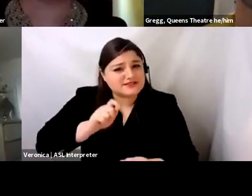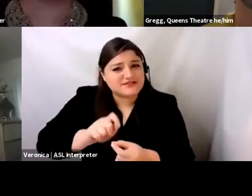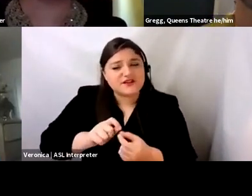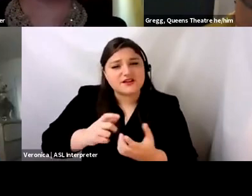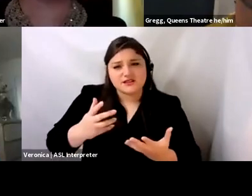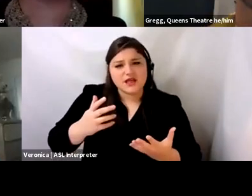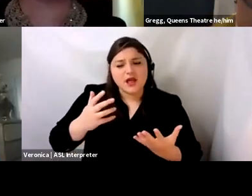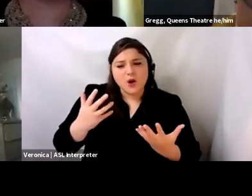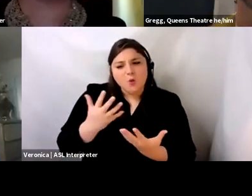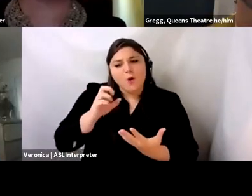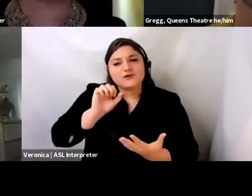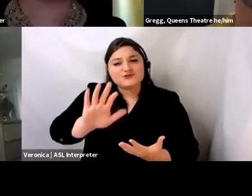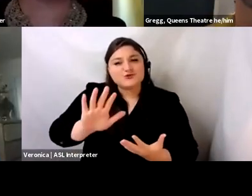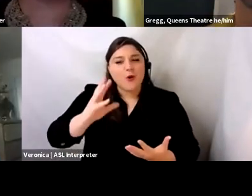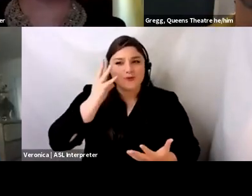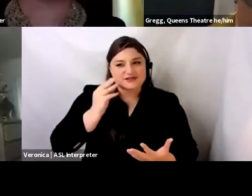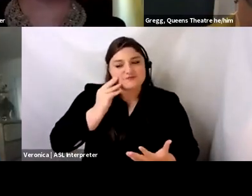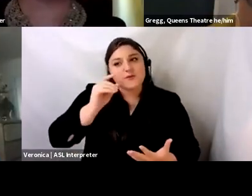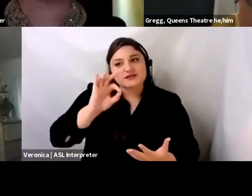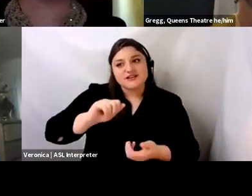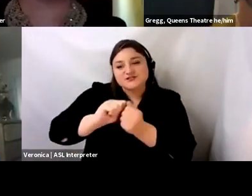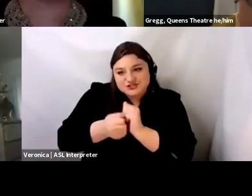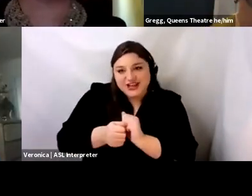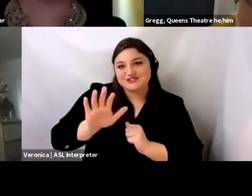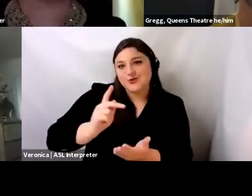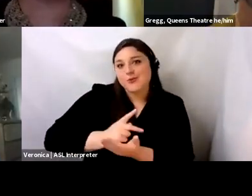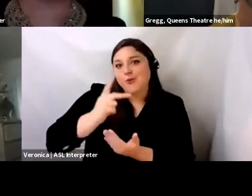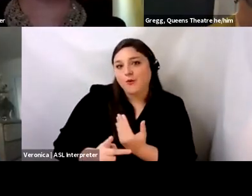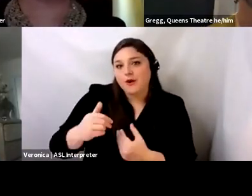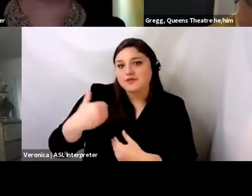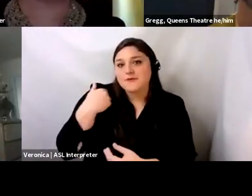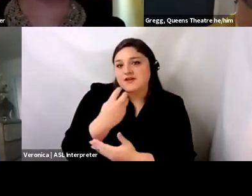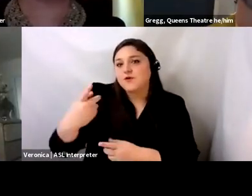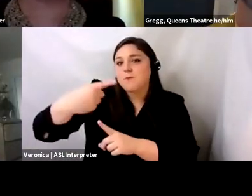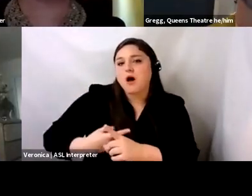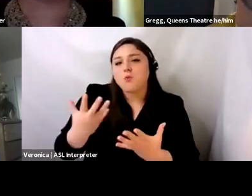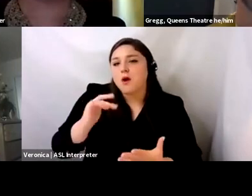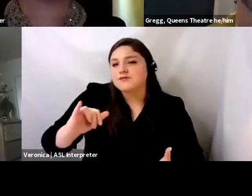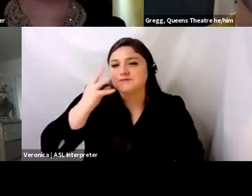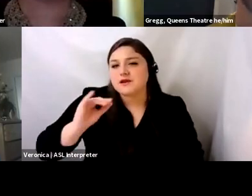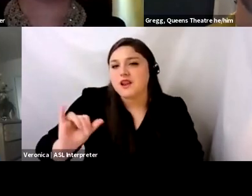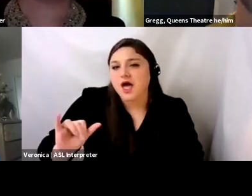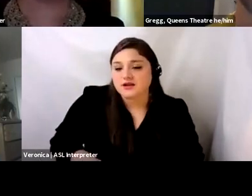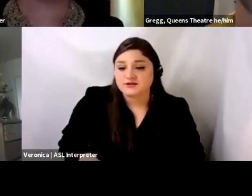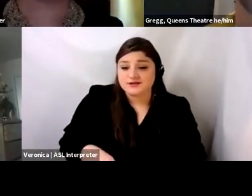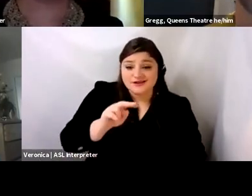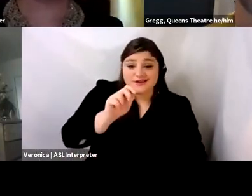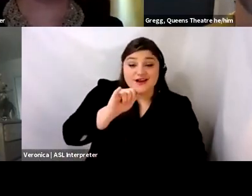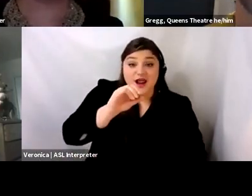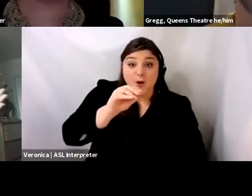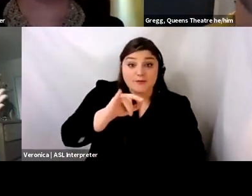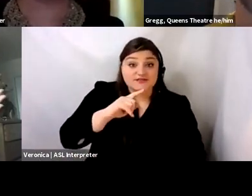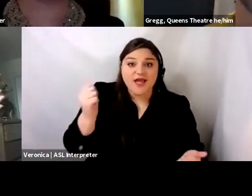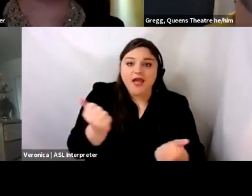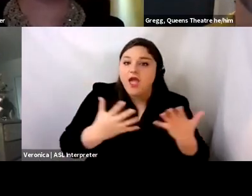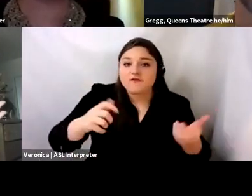sort of process of offering that program changed for you in the past few months? Everything's changed. Everything has changed. We